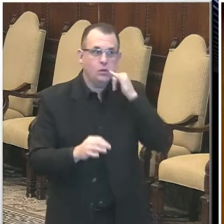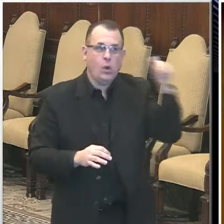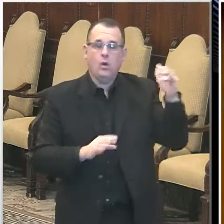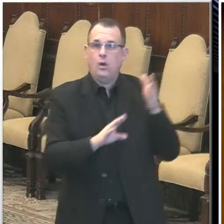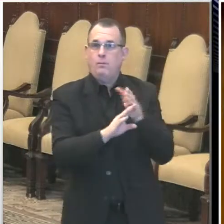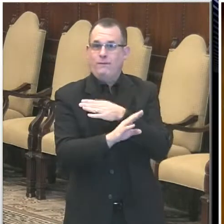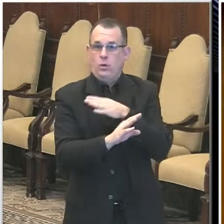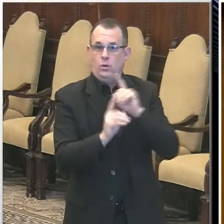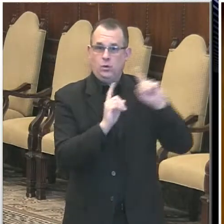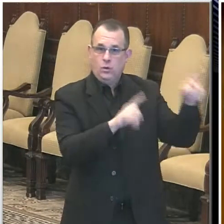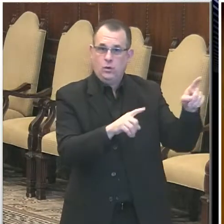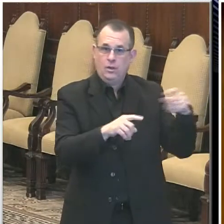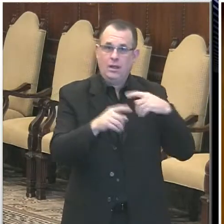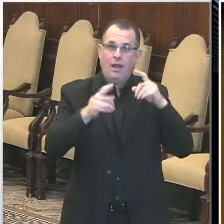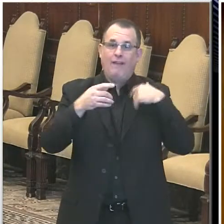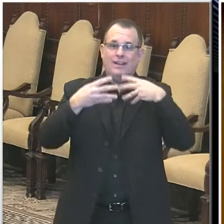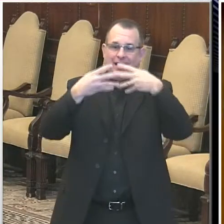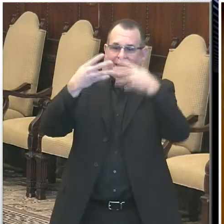is available on